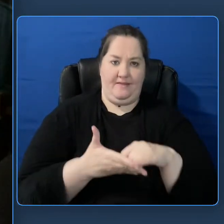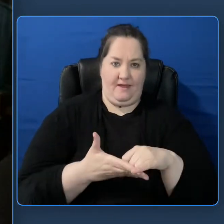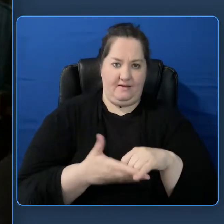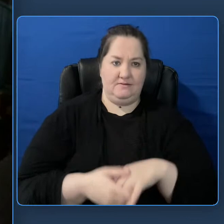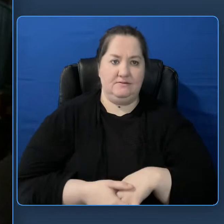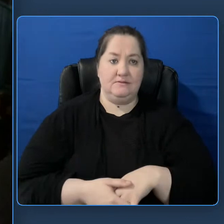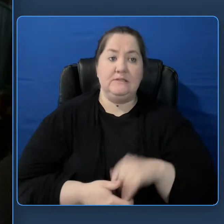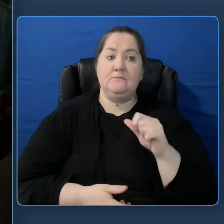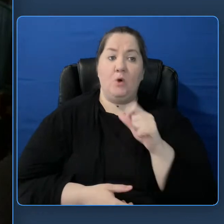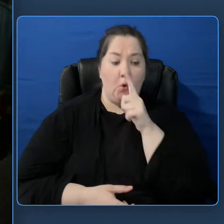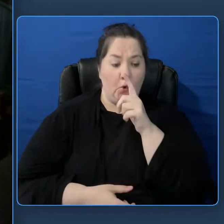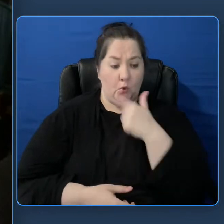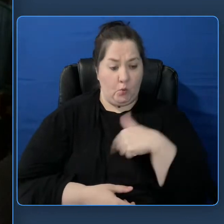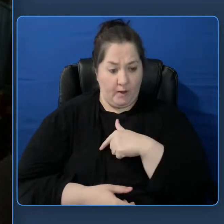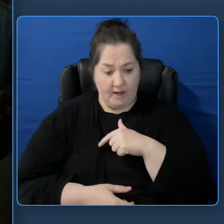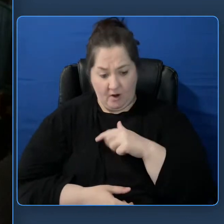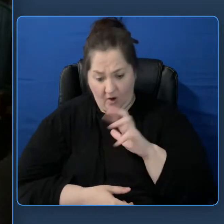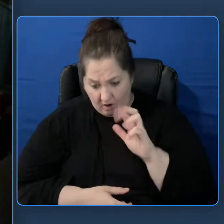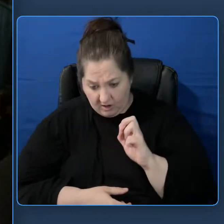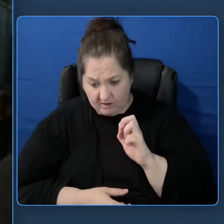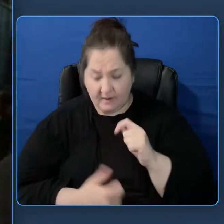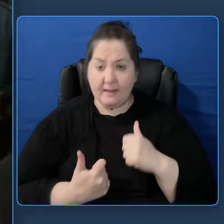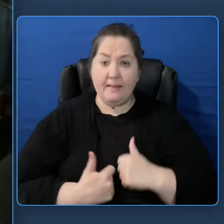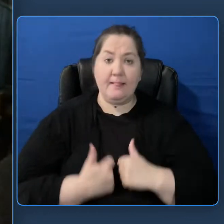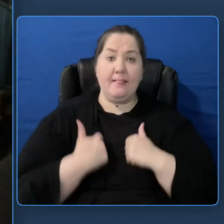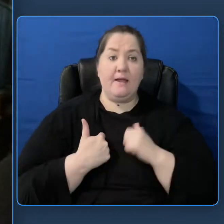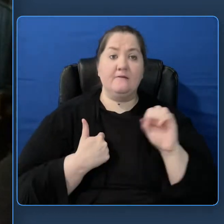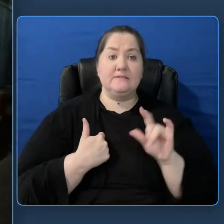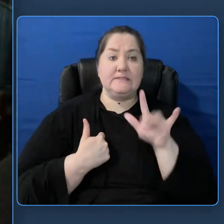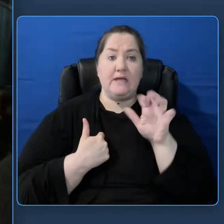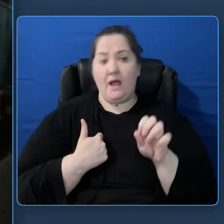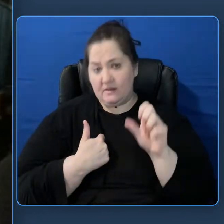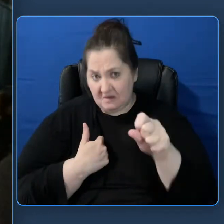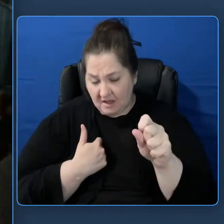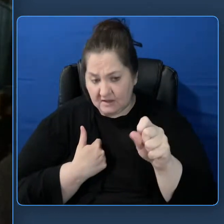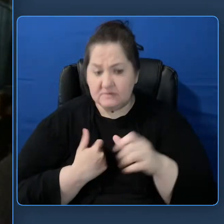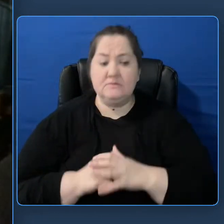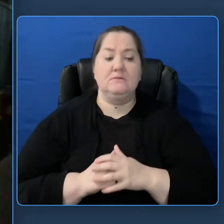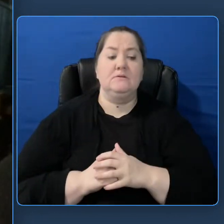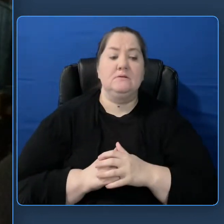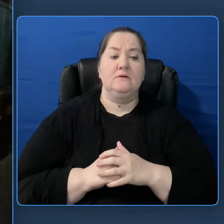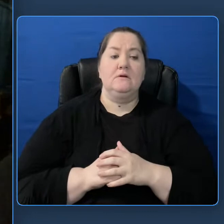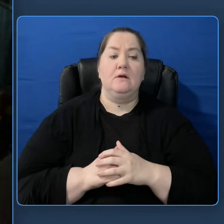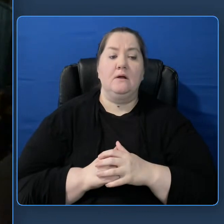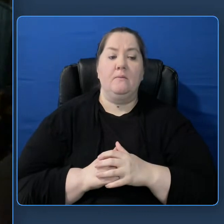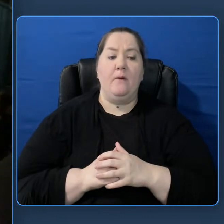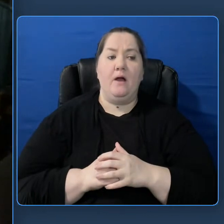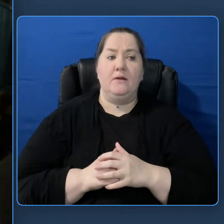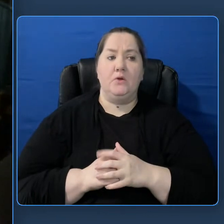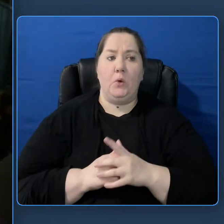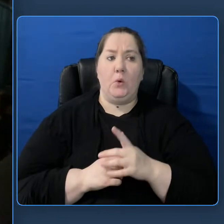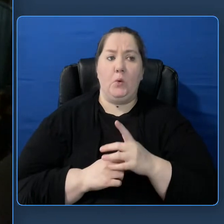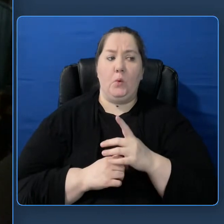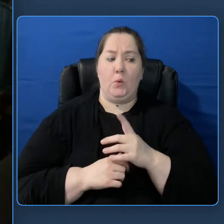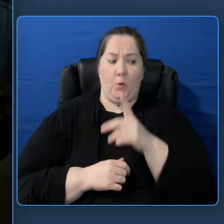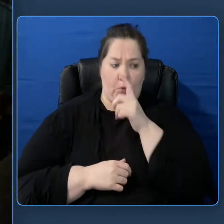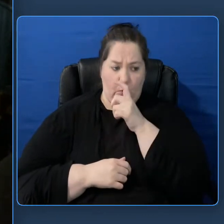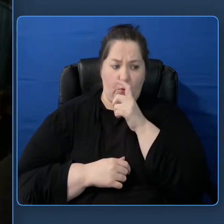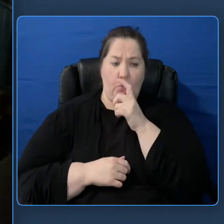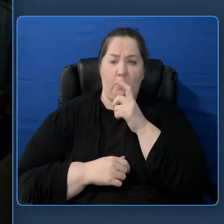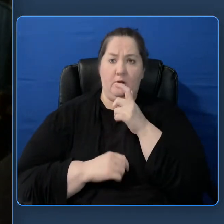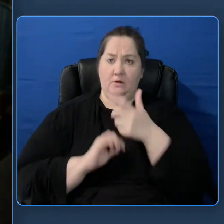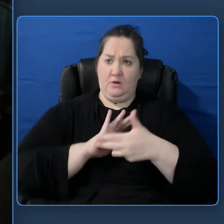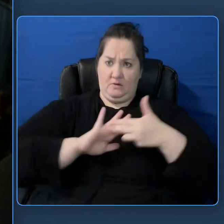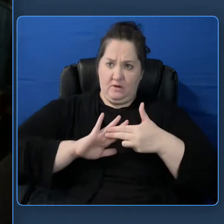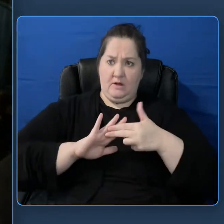part of who we are. Yes, it's our lifestyle, as Danny mentioned earlier, but it's not what makes us the people that we are.